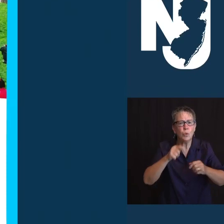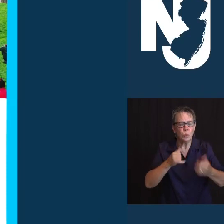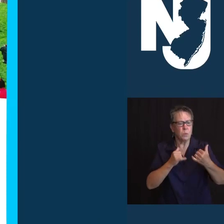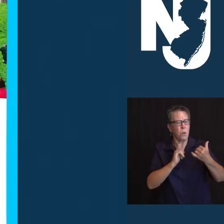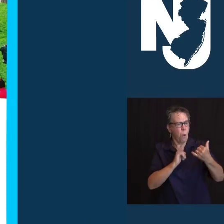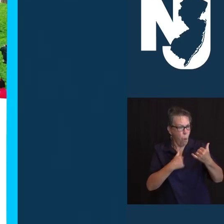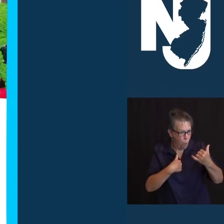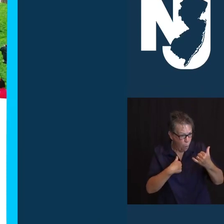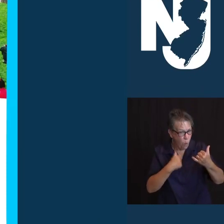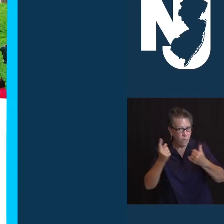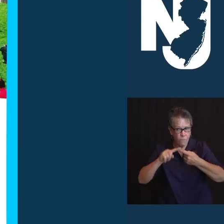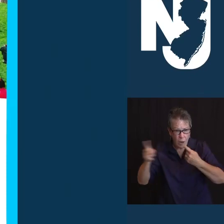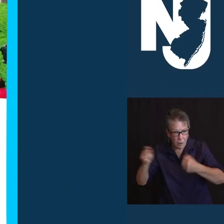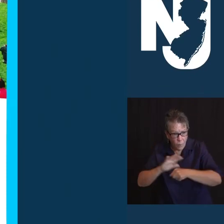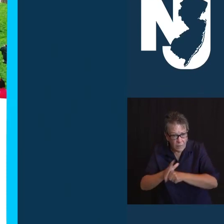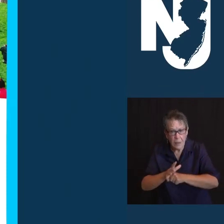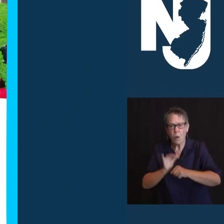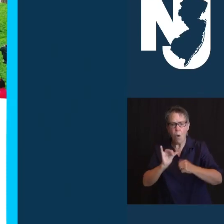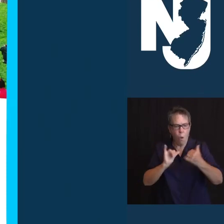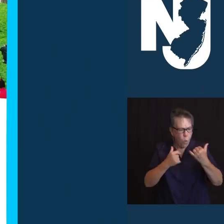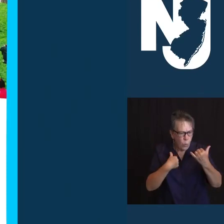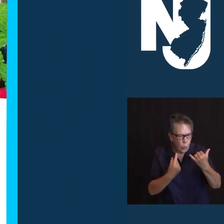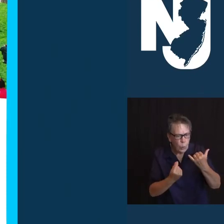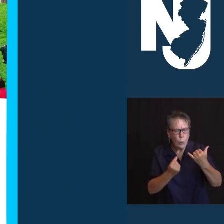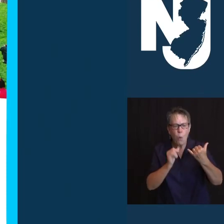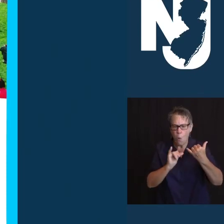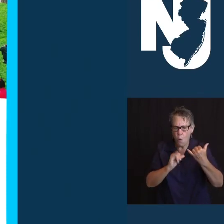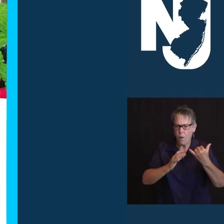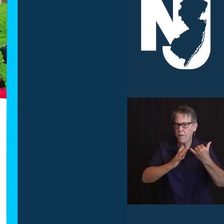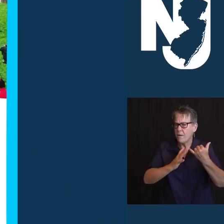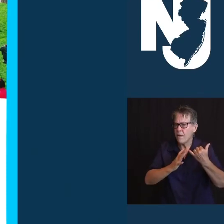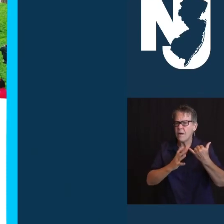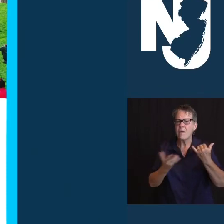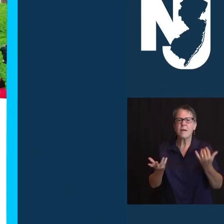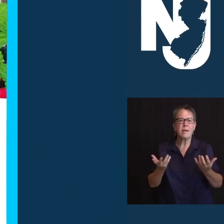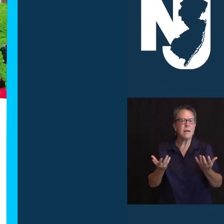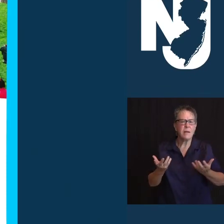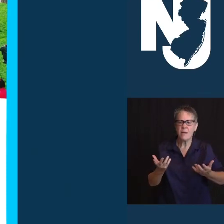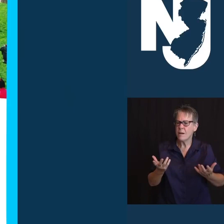contact with someone who has. Contact tracers are calling with